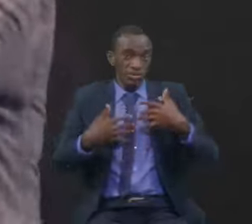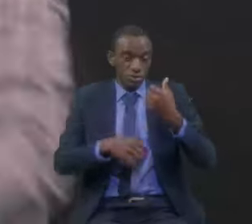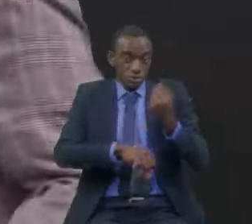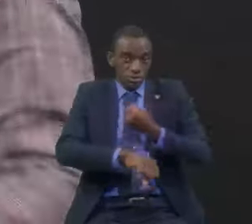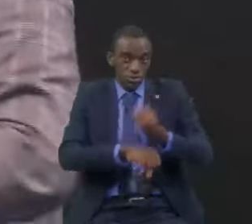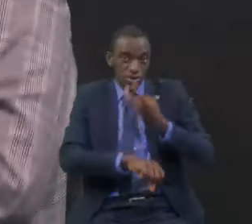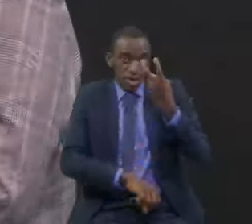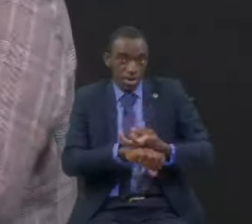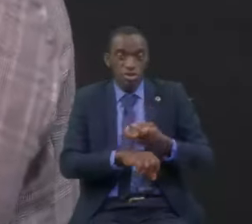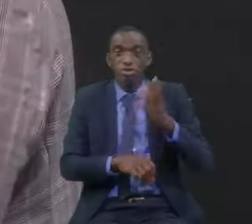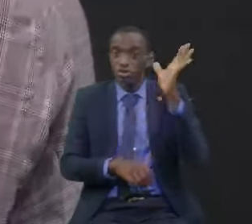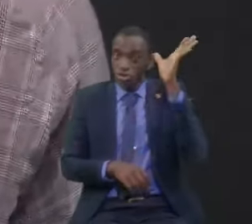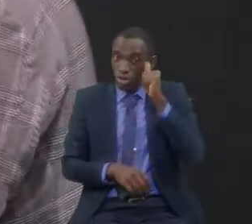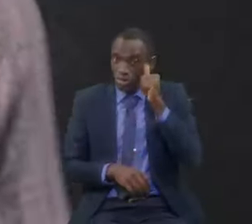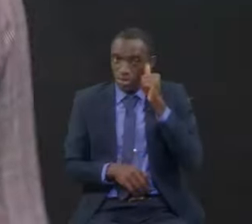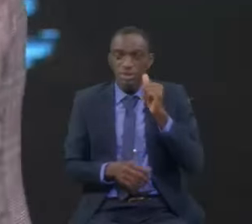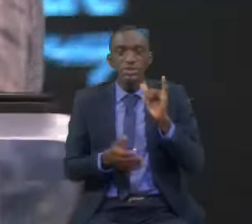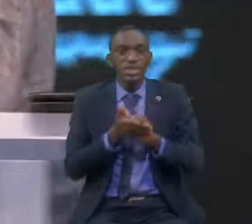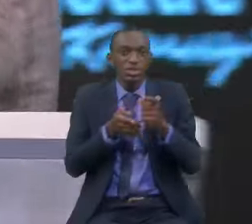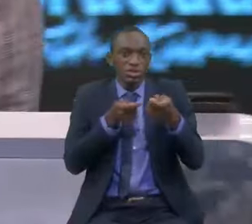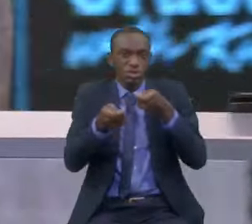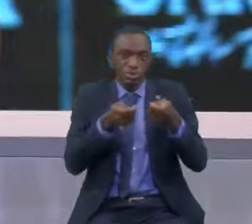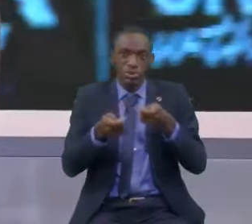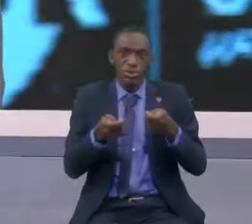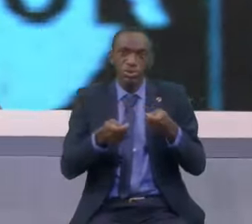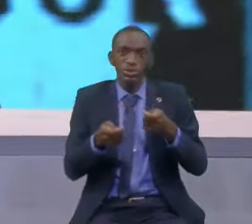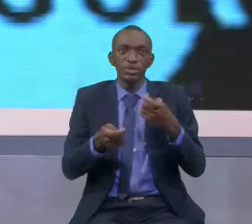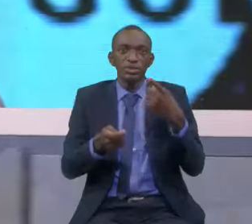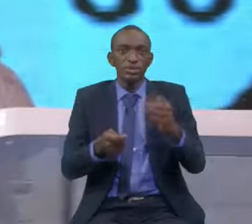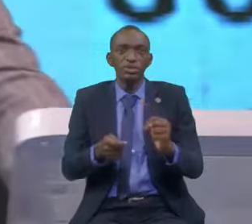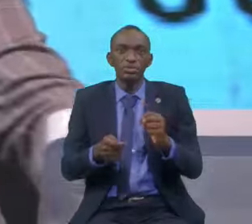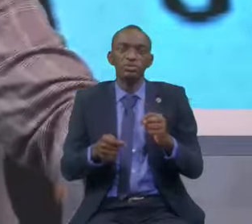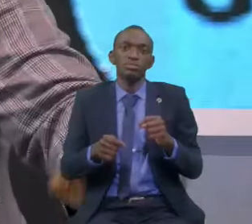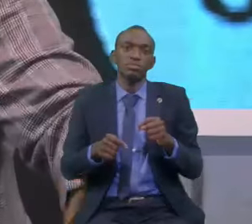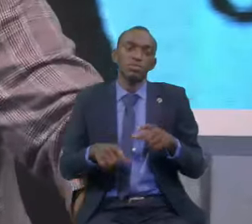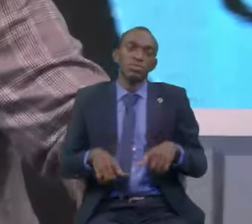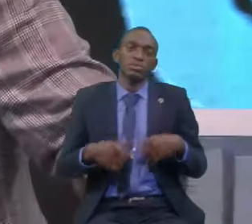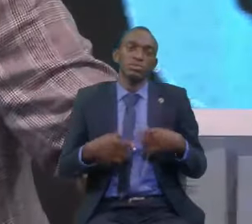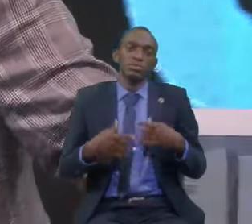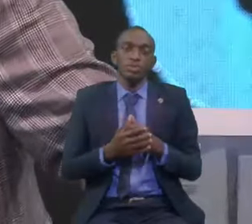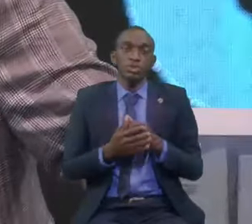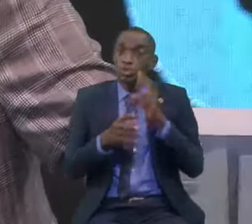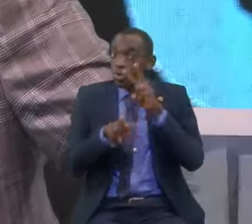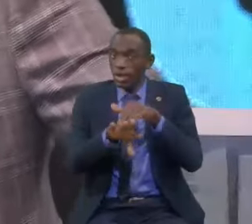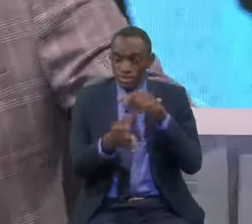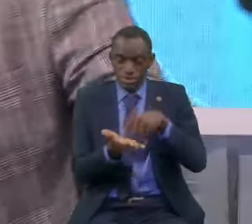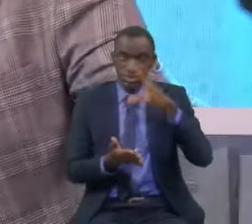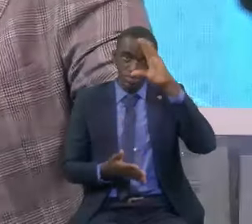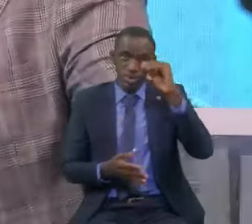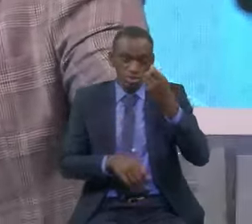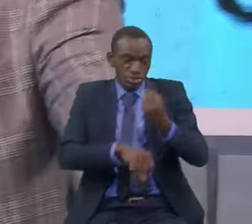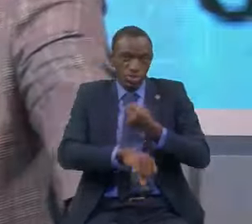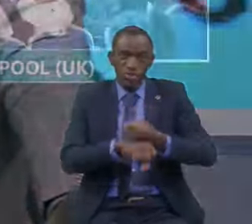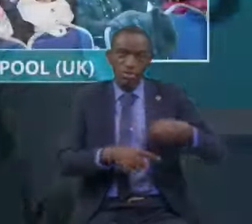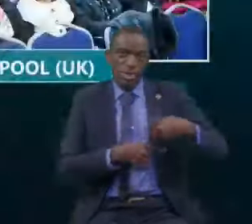is controlling the driving look at this man Sun heart is coming like that that's a